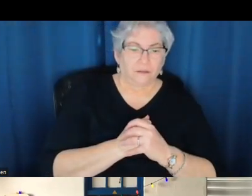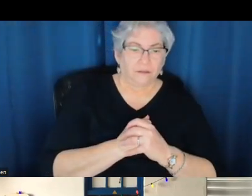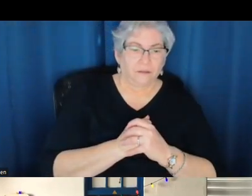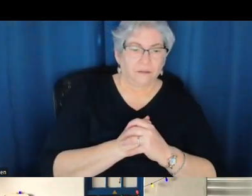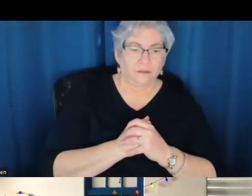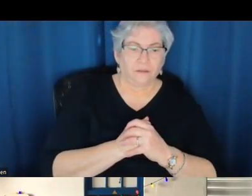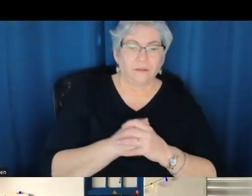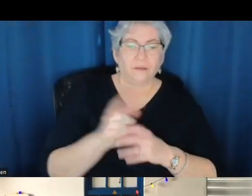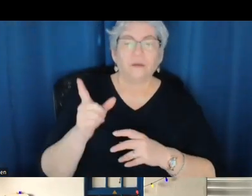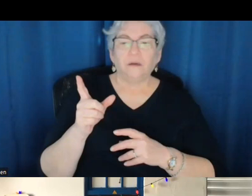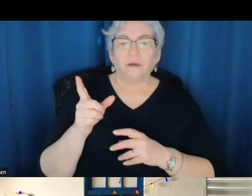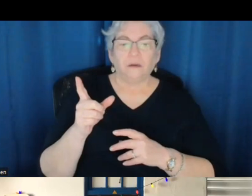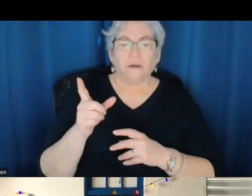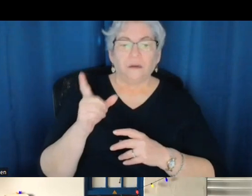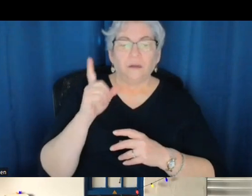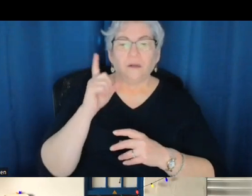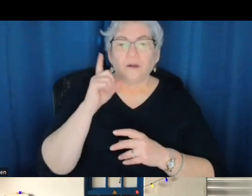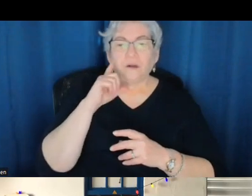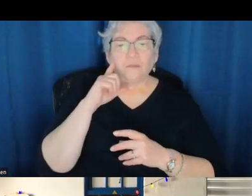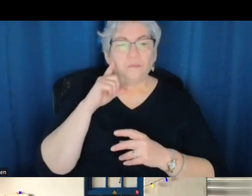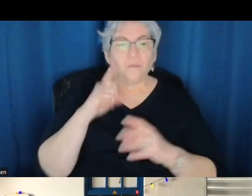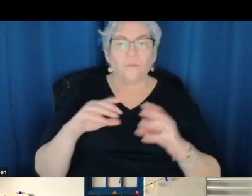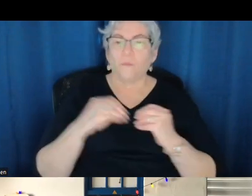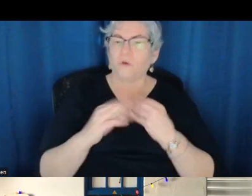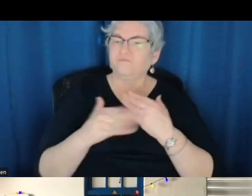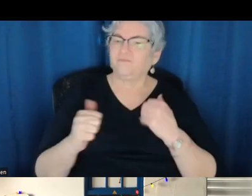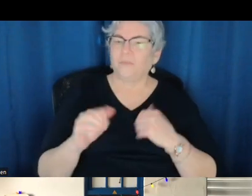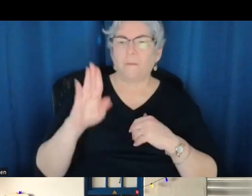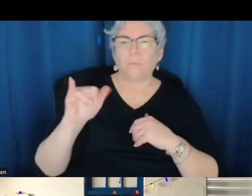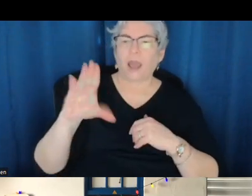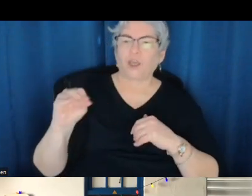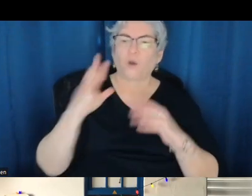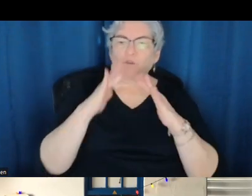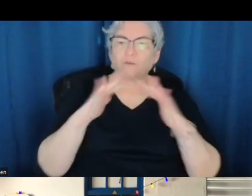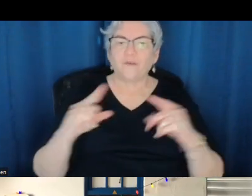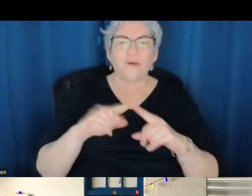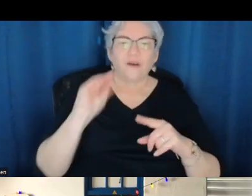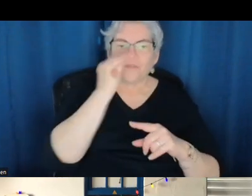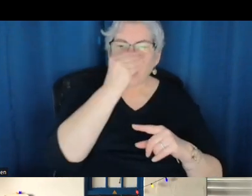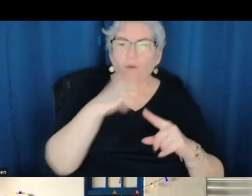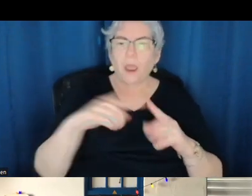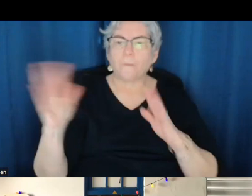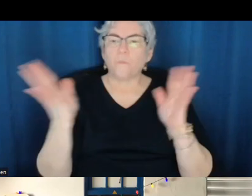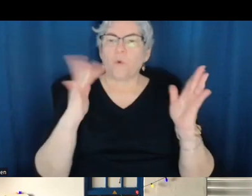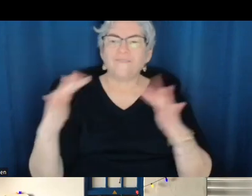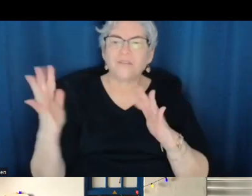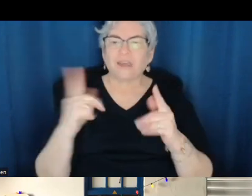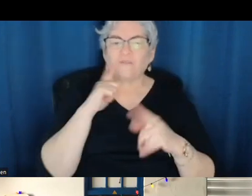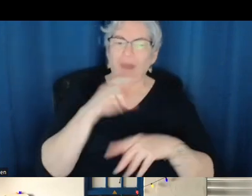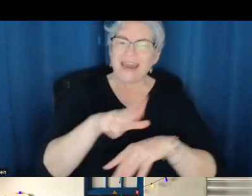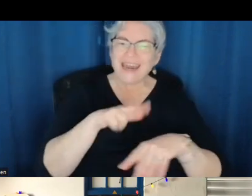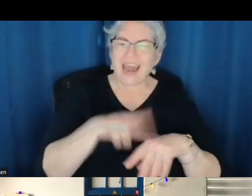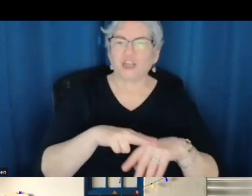So you've heard the calling for a more resilient, biodiverse landscape full of flowers and movement that's inspired by natural